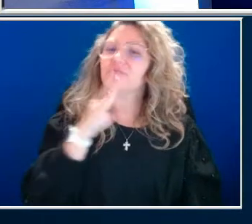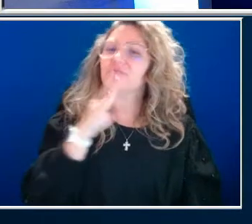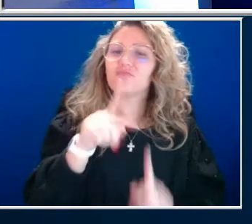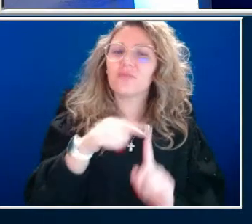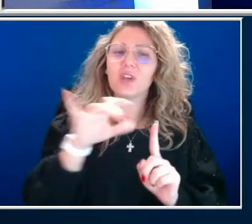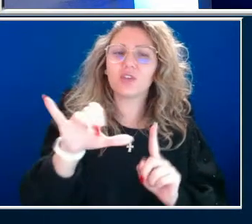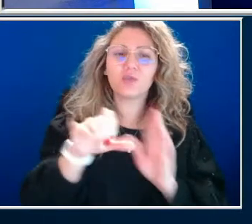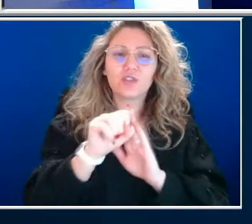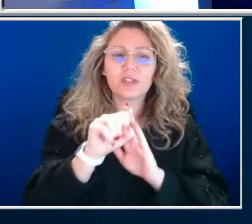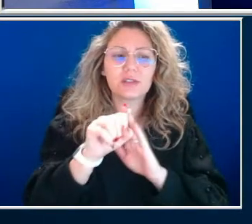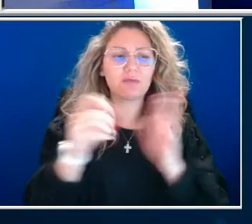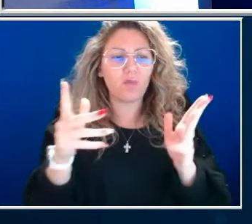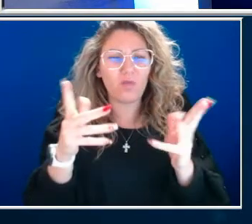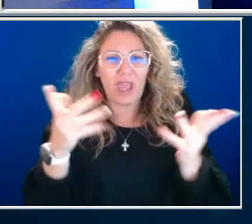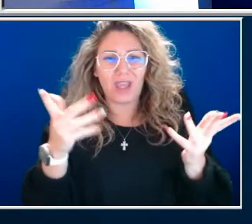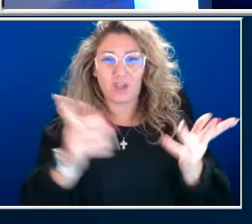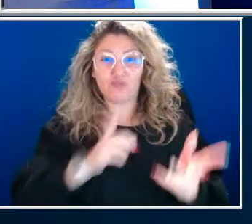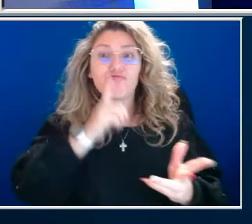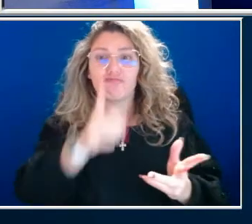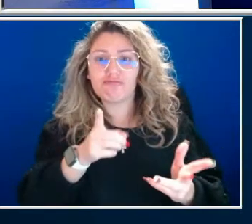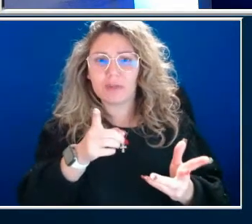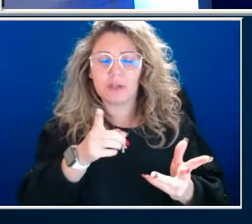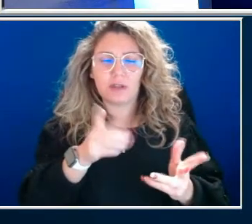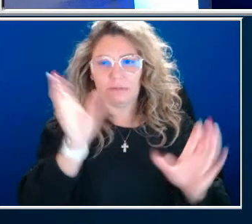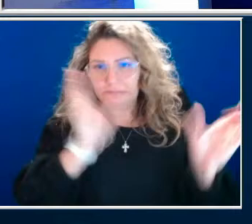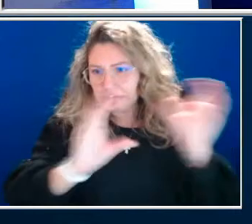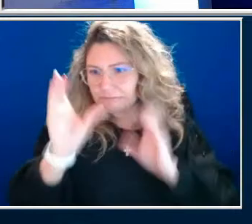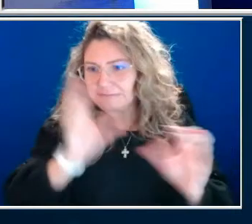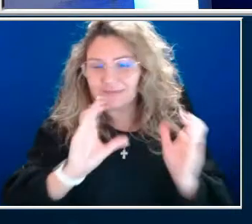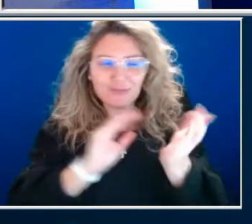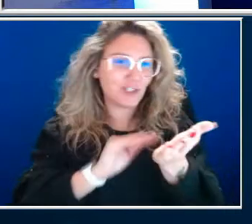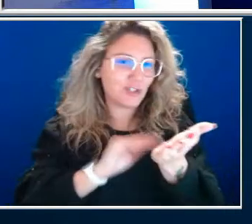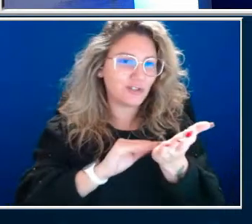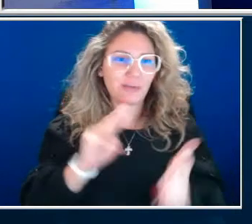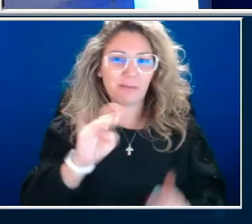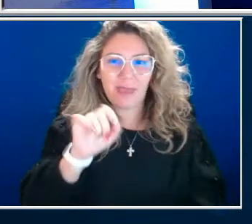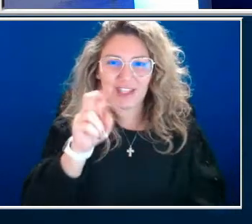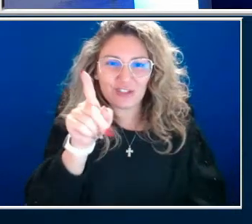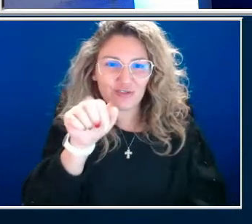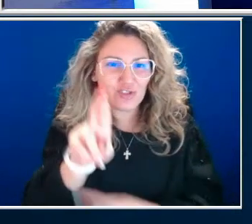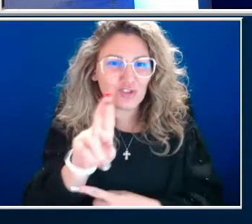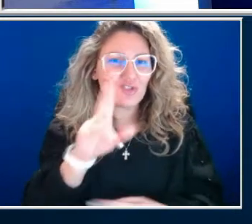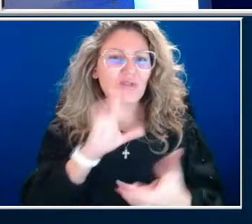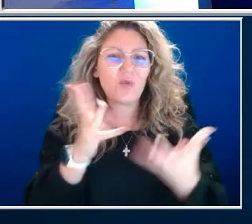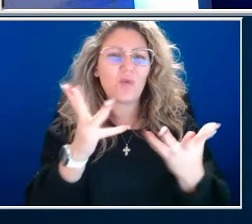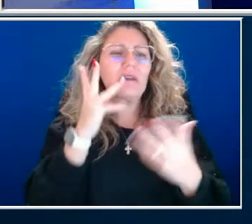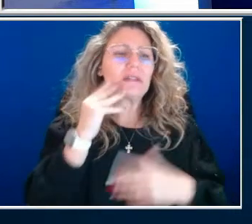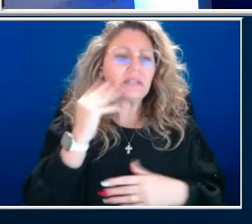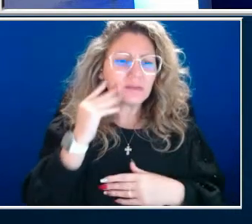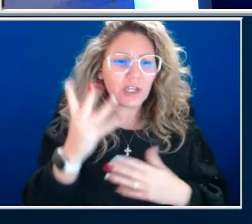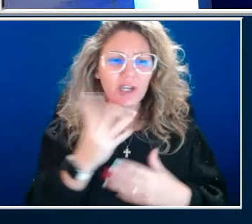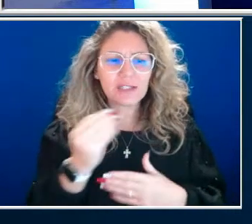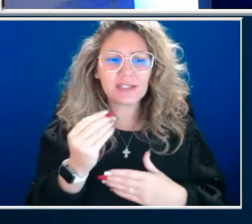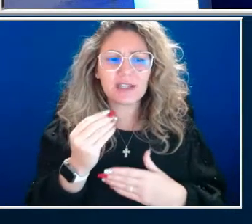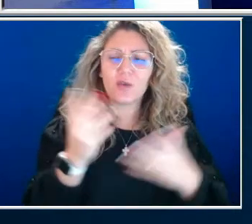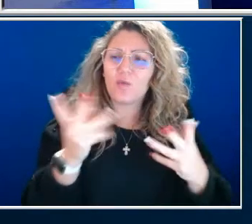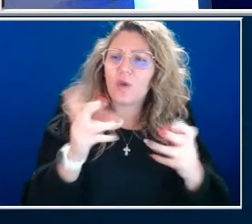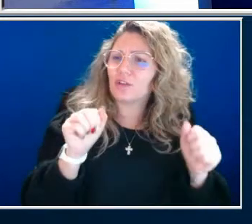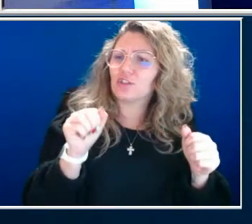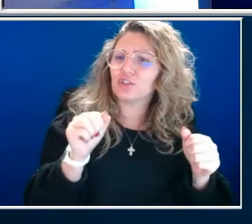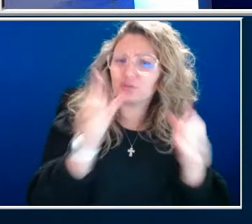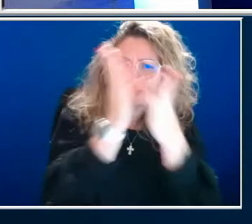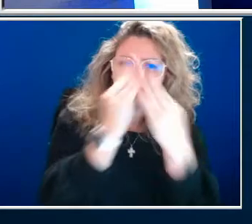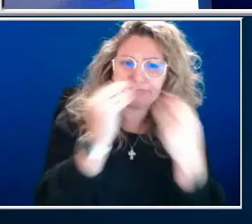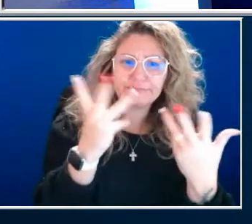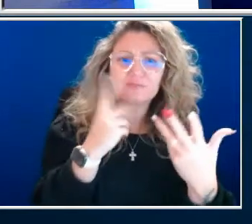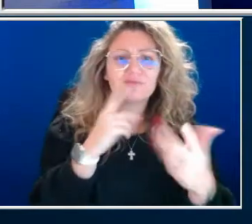ultimately sent you in search of Dr. Meister? What were you experiencing, and then what were you able to share when you finally found